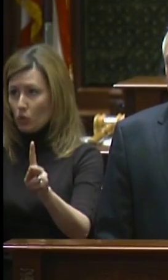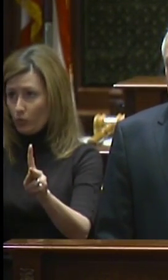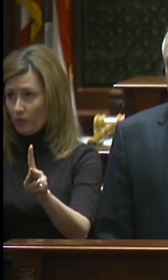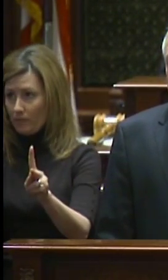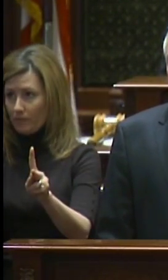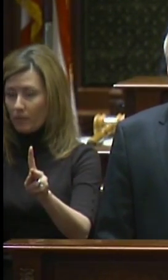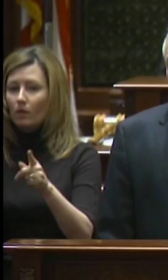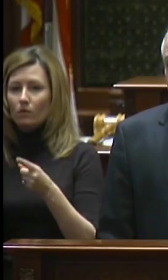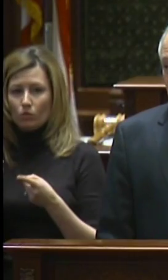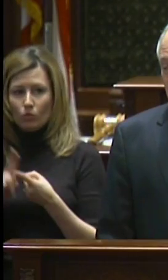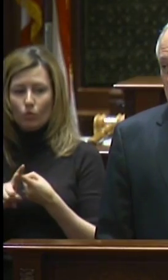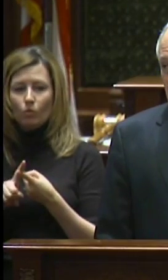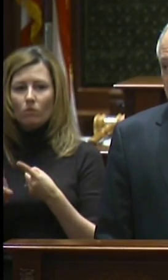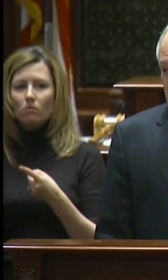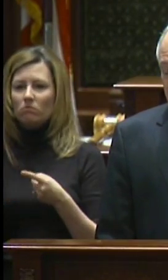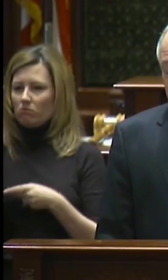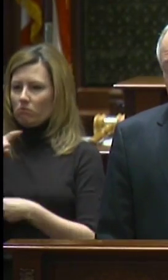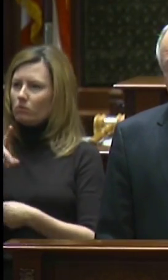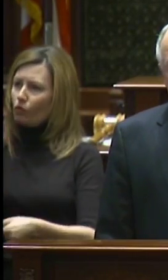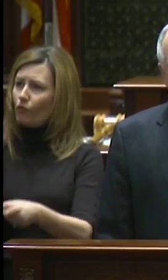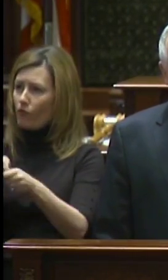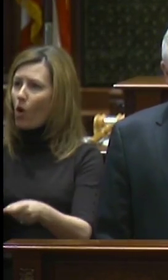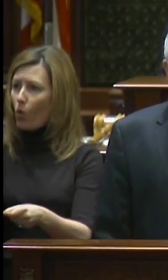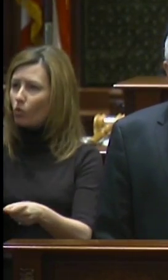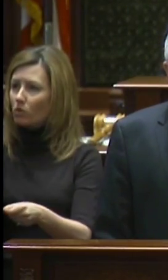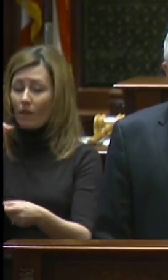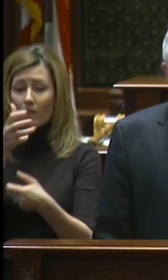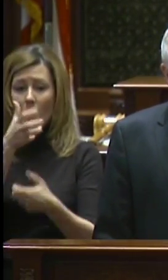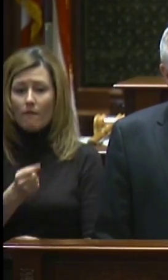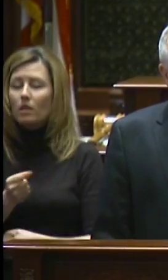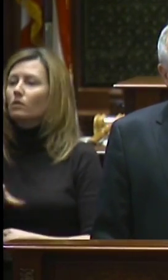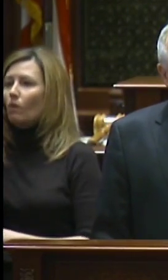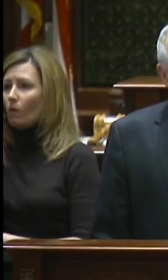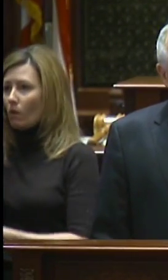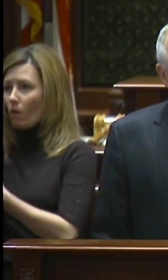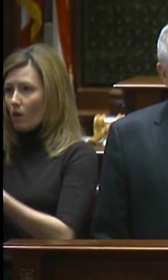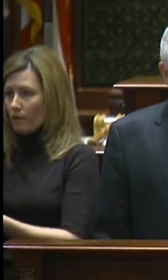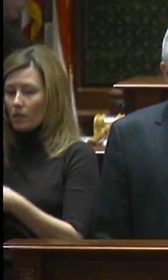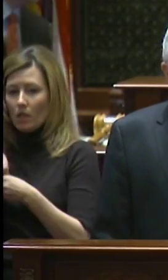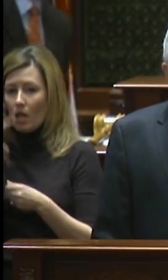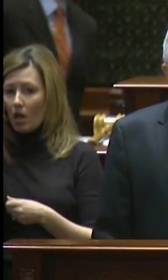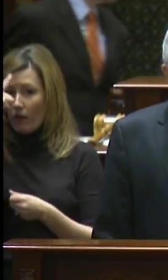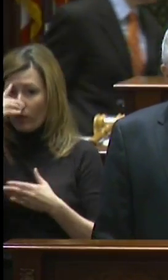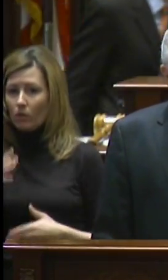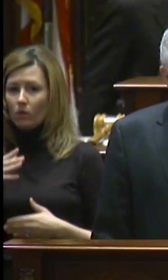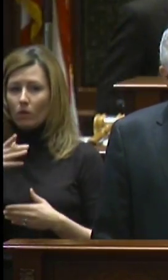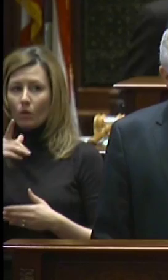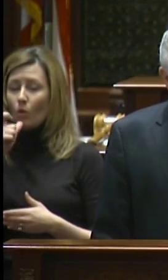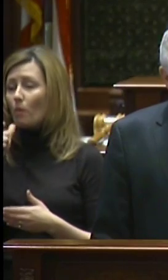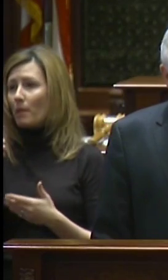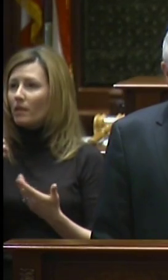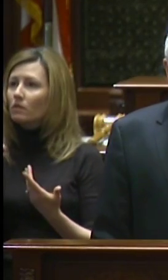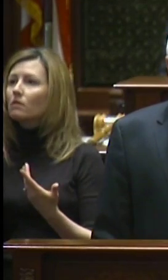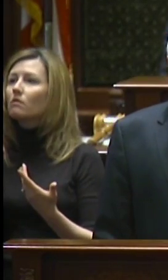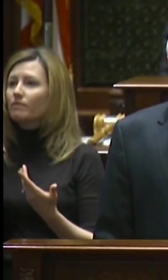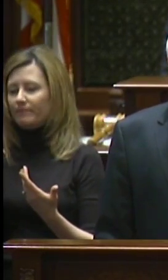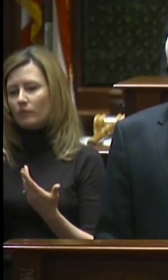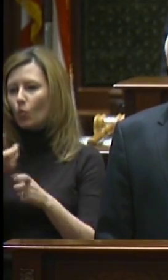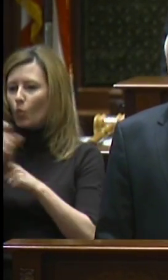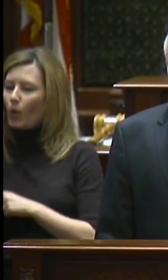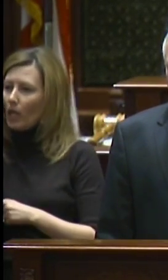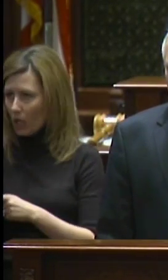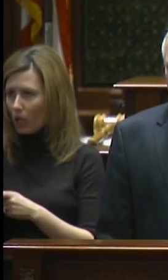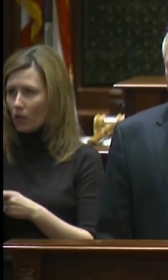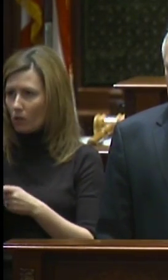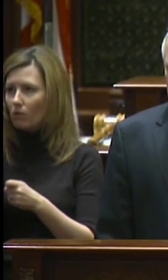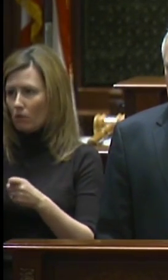to cast their vote of confidence or no confidence in a governor who may be betraying the public trust. So I think